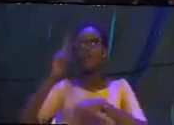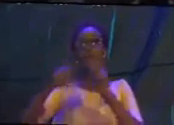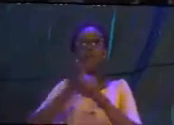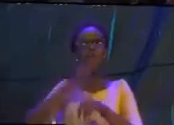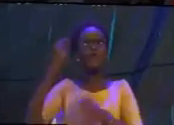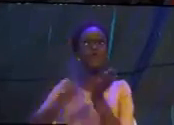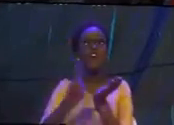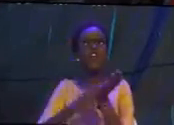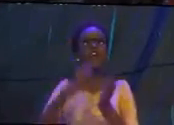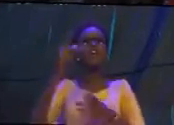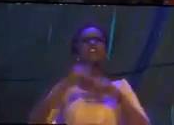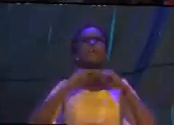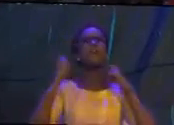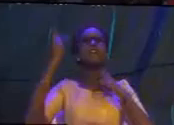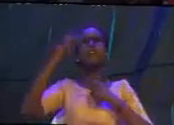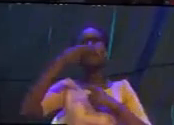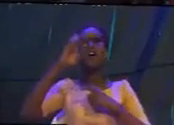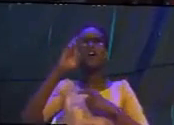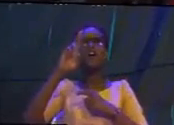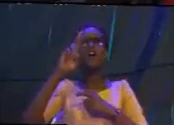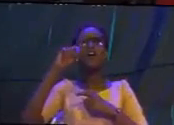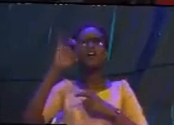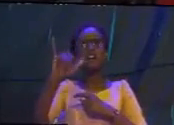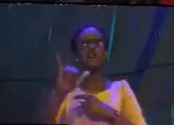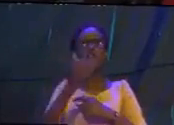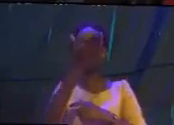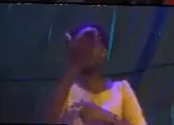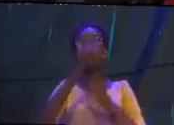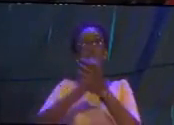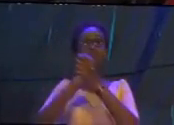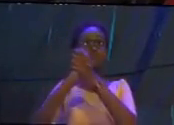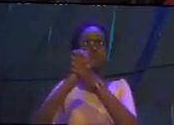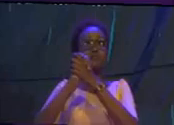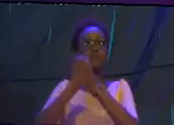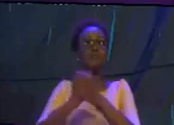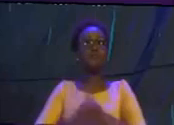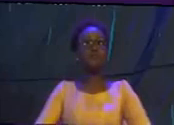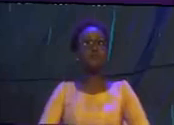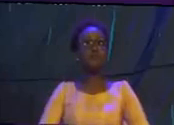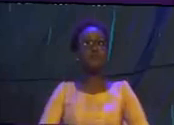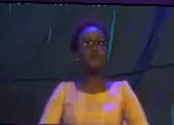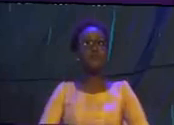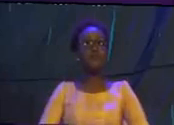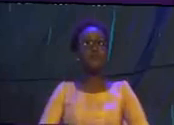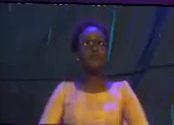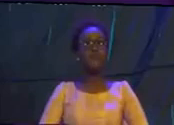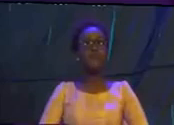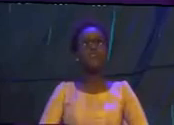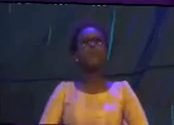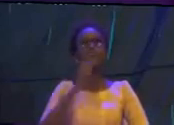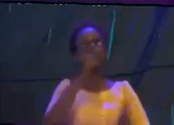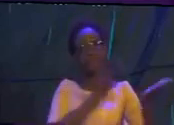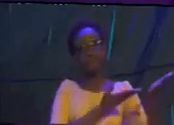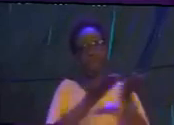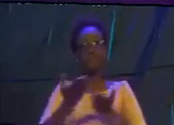Uganda. Pastor Henry, how many did in the delegation? Pastor Henry and your delegation, a large delegation. You are